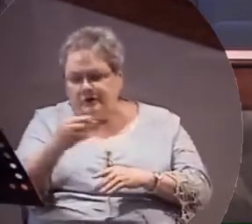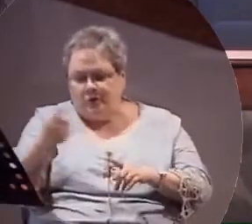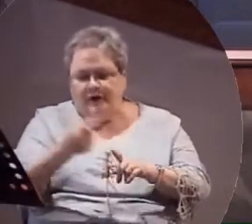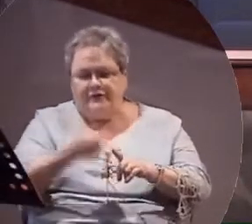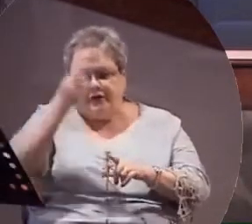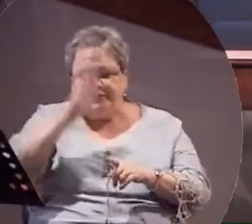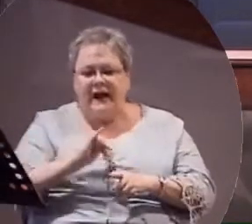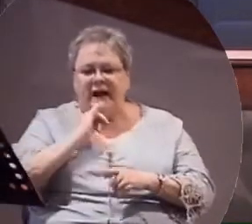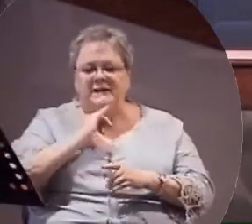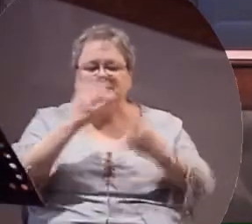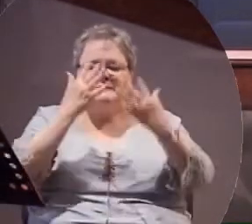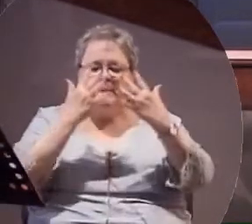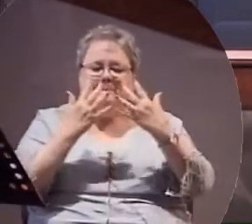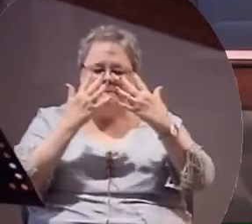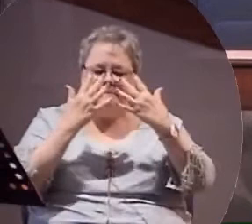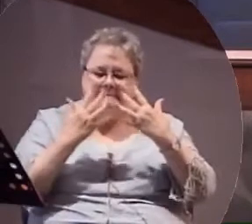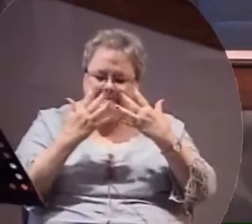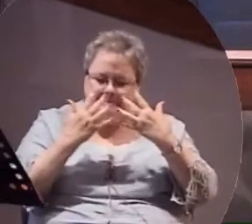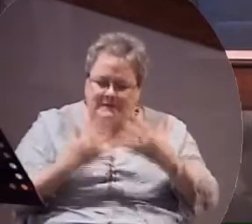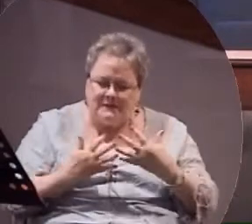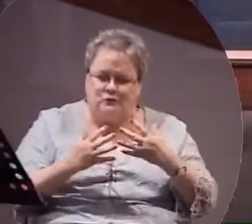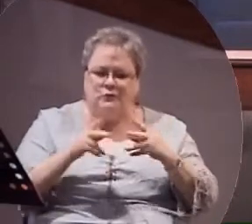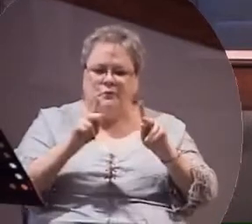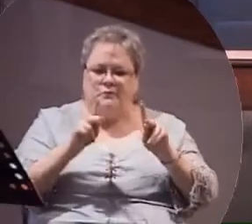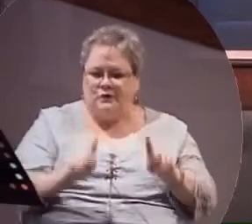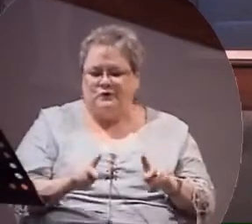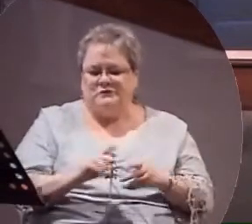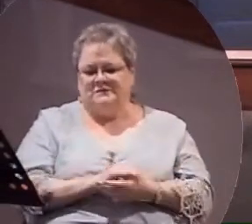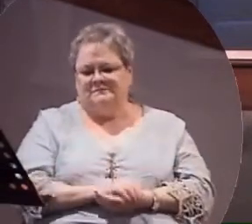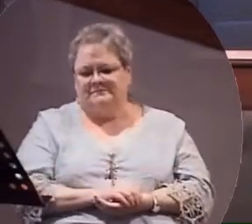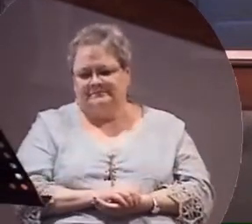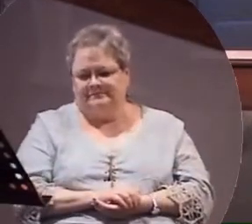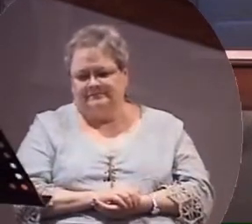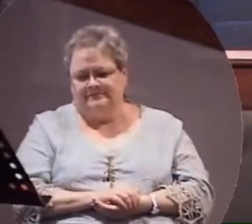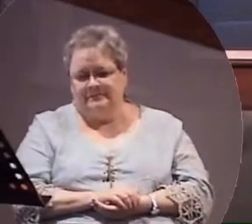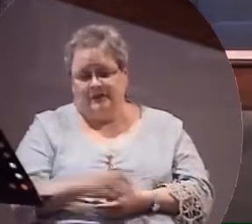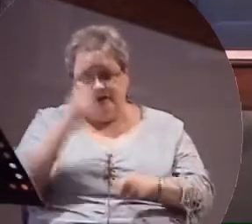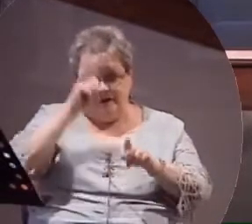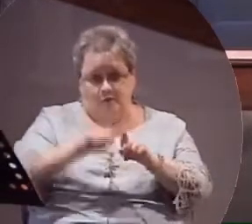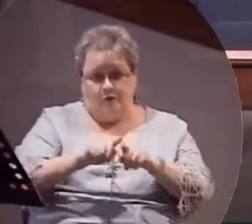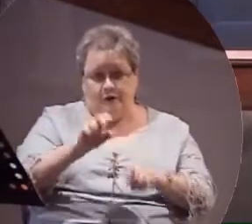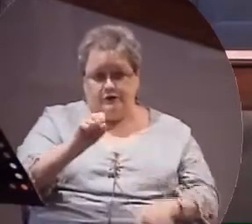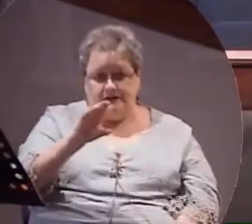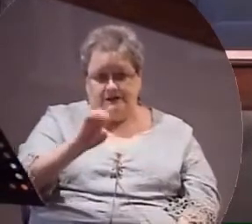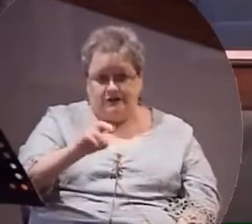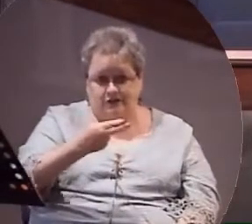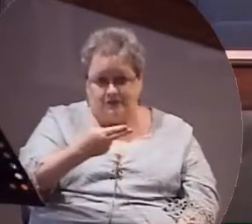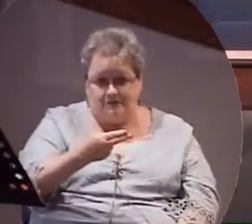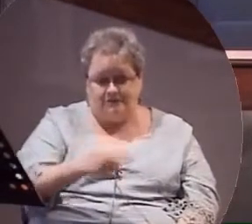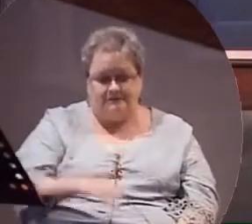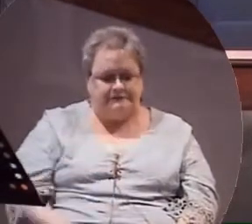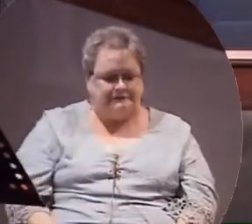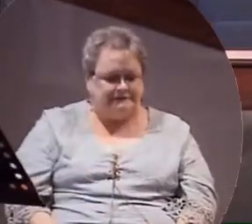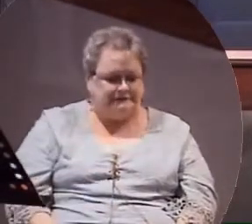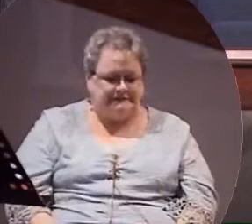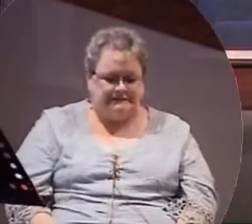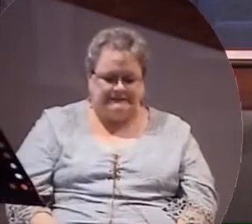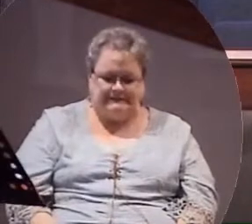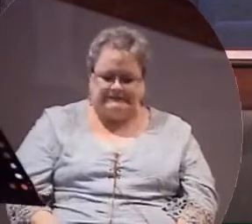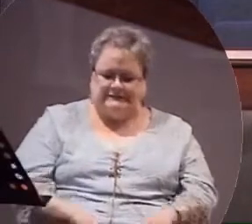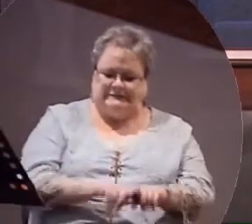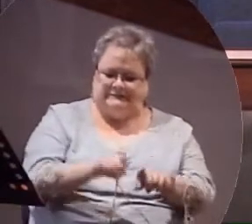a miserable person. Old Brother Such, he